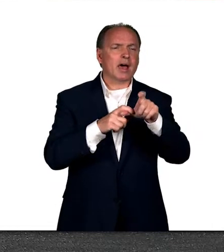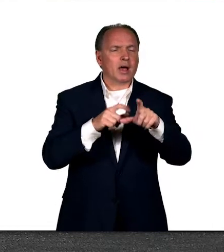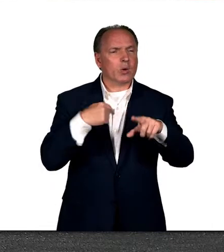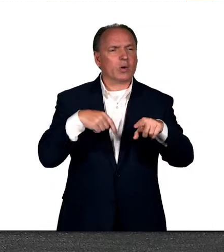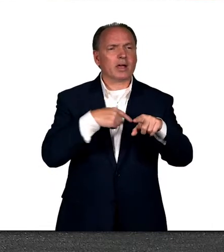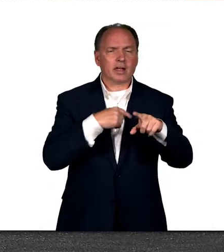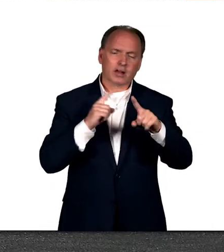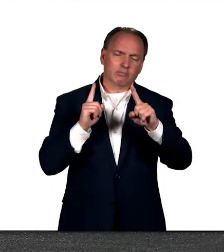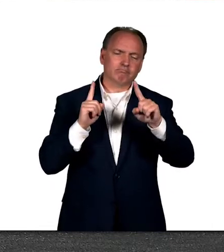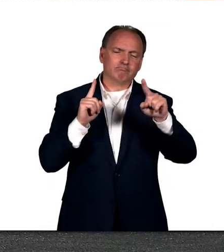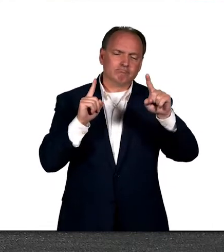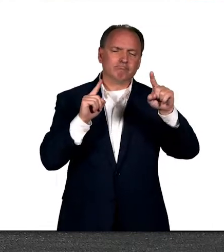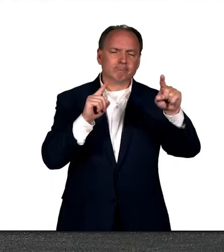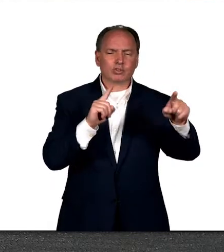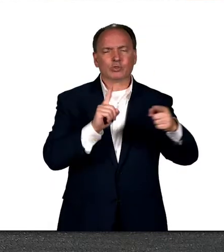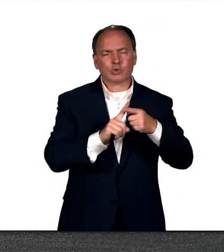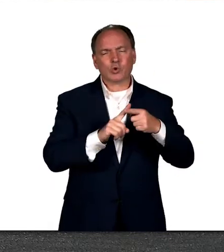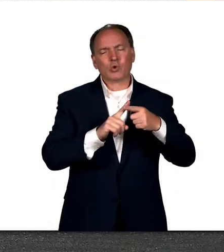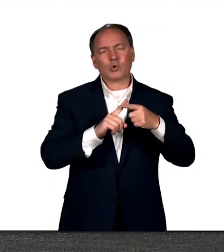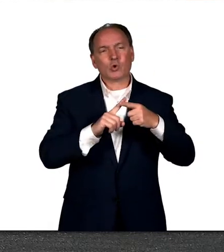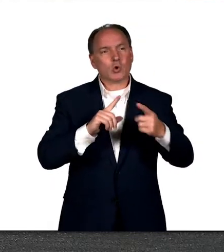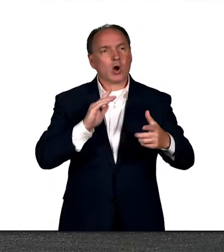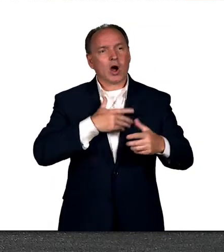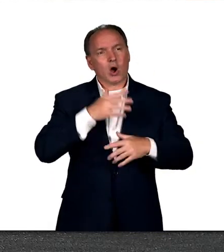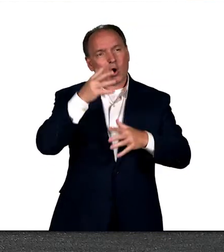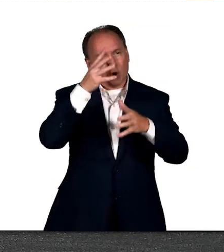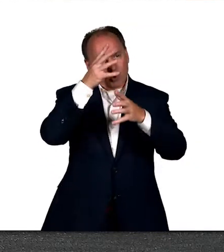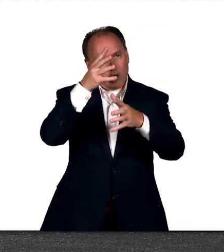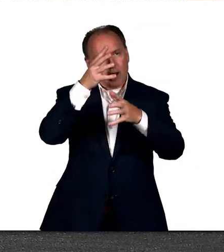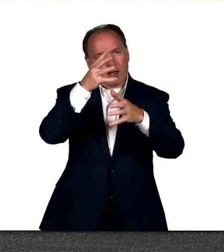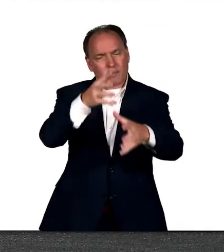to Grandpa's farm. We're on the way